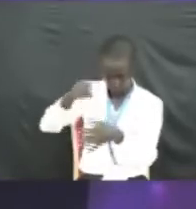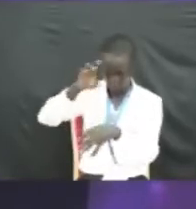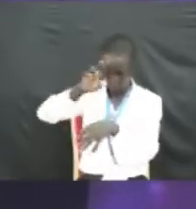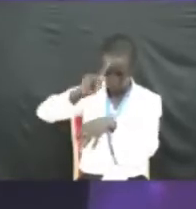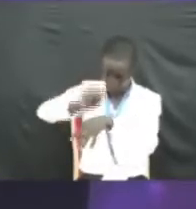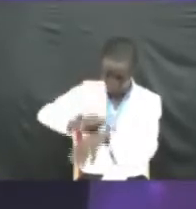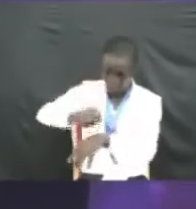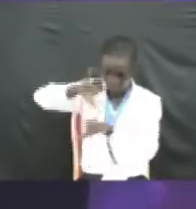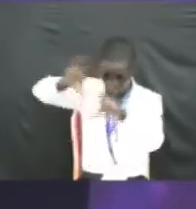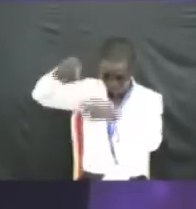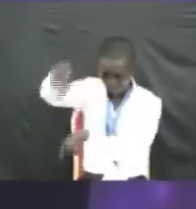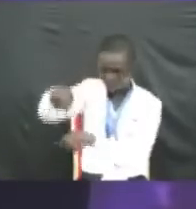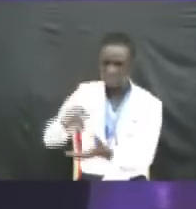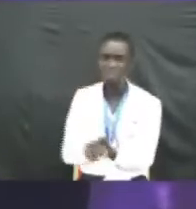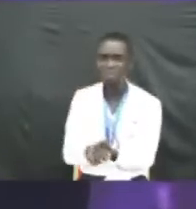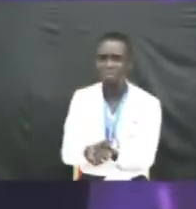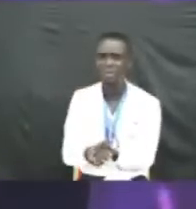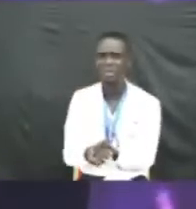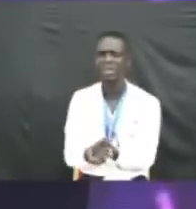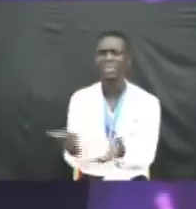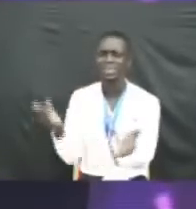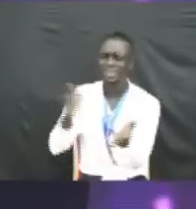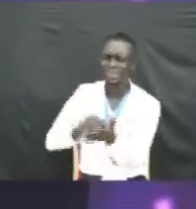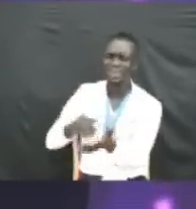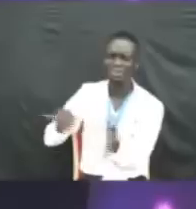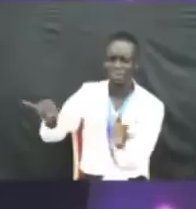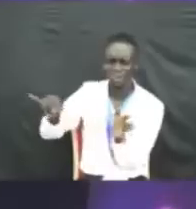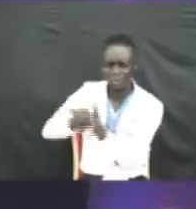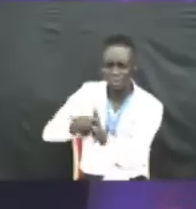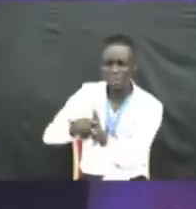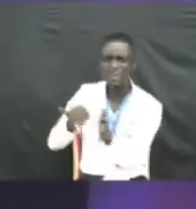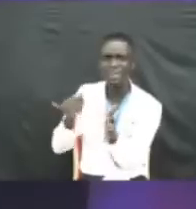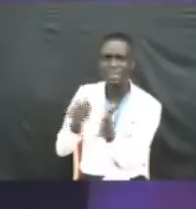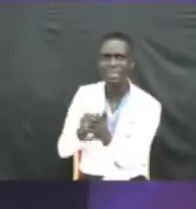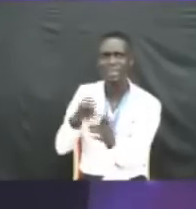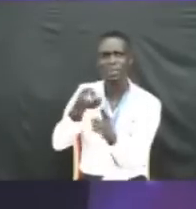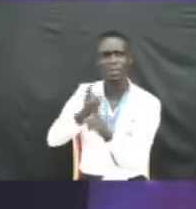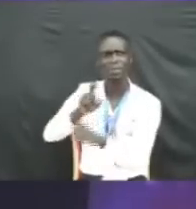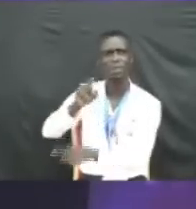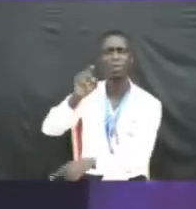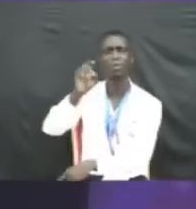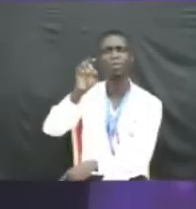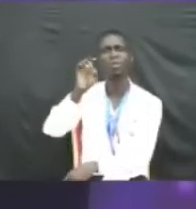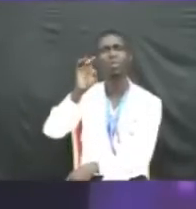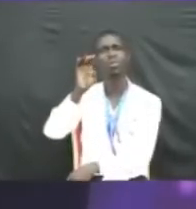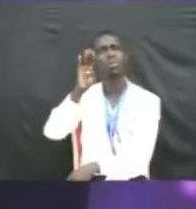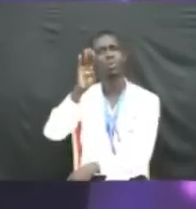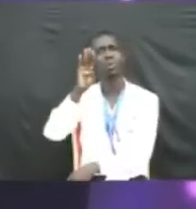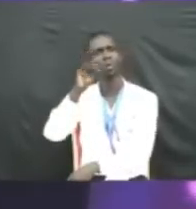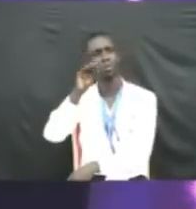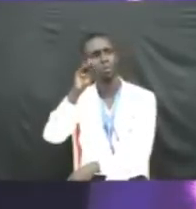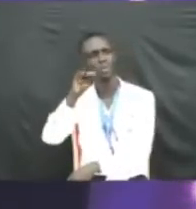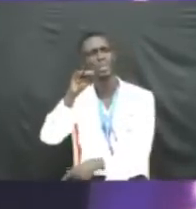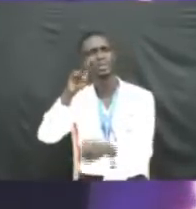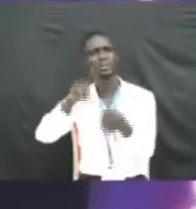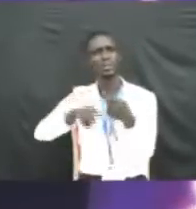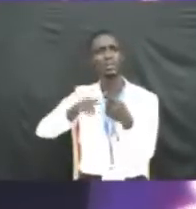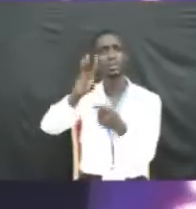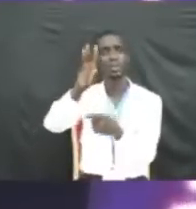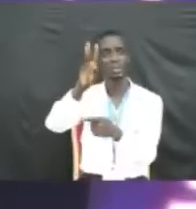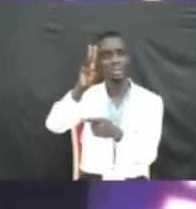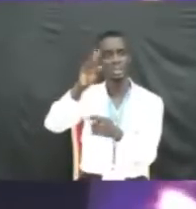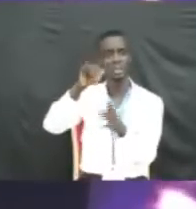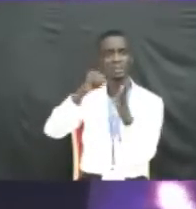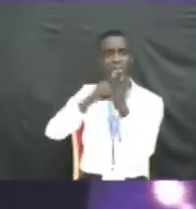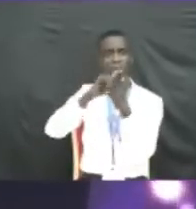Furthermore, it has come to my notice that from 14th to 16th June this year,